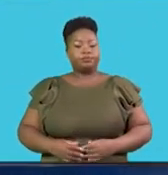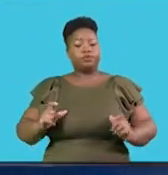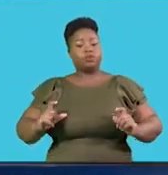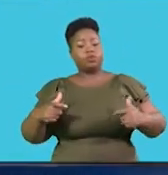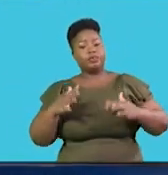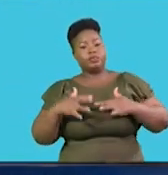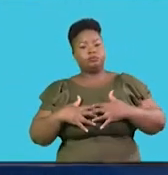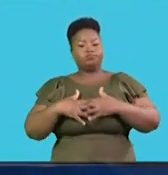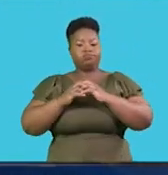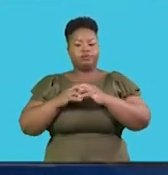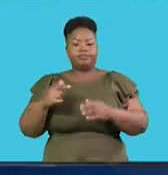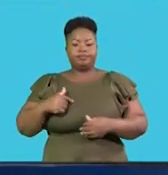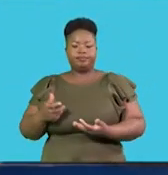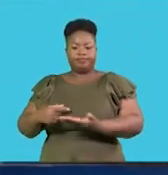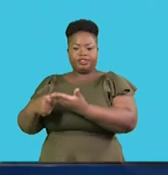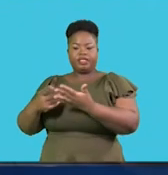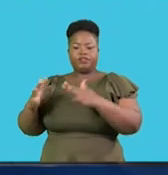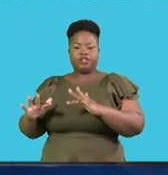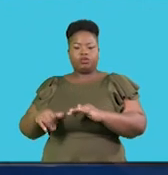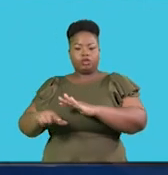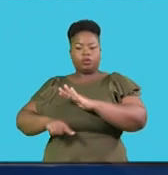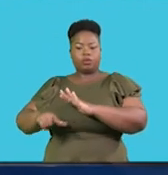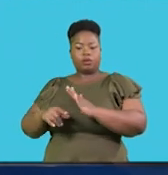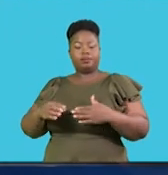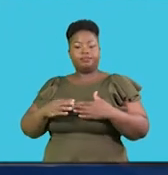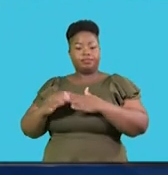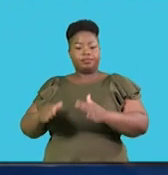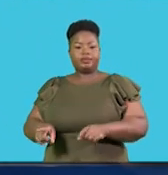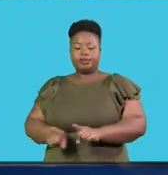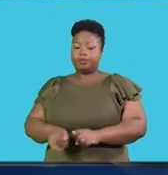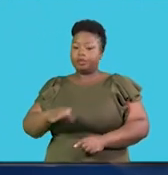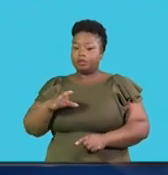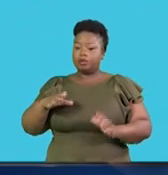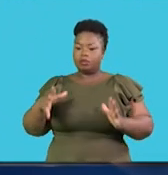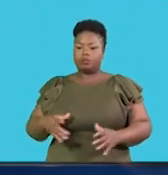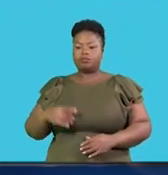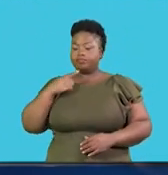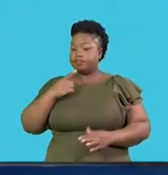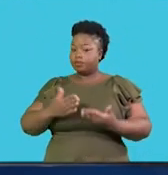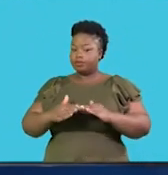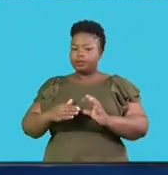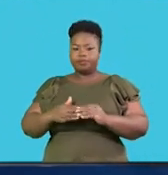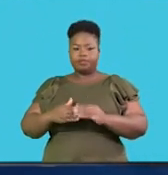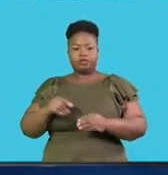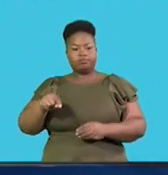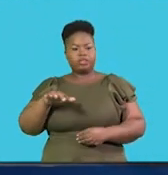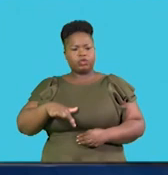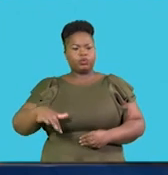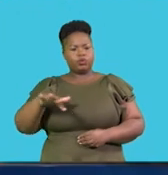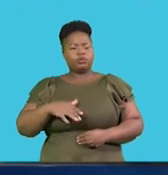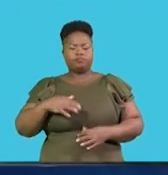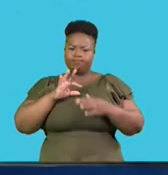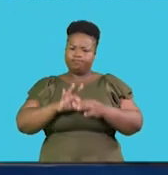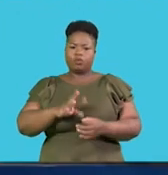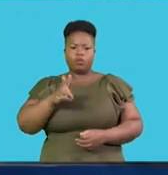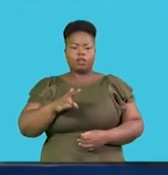board. I just had a discussion with the local leaders, including the councillor. We have said community members around the school have committed to